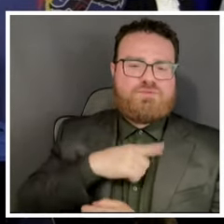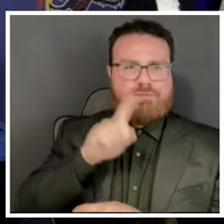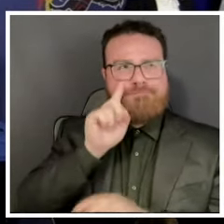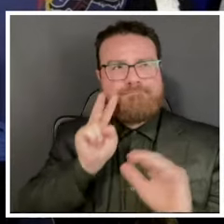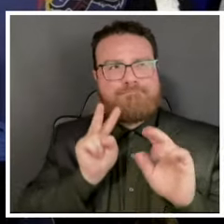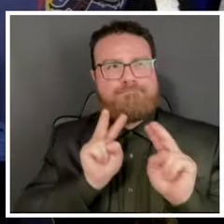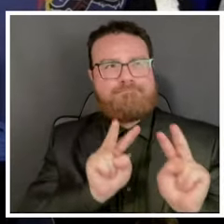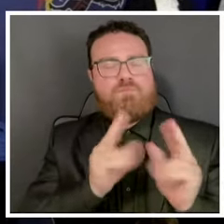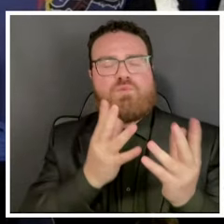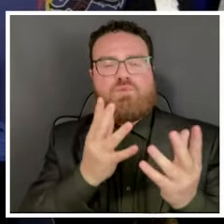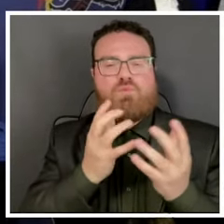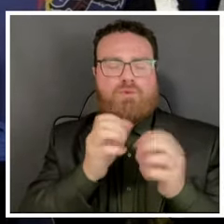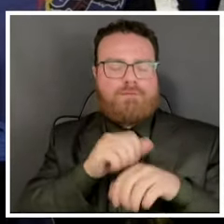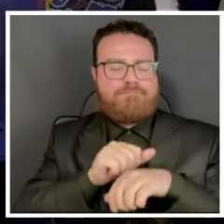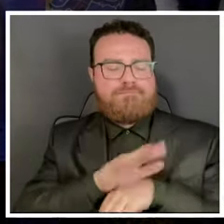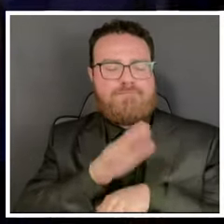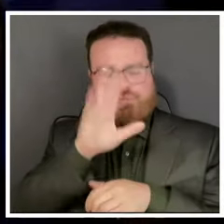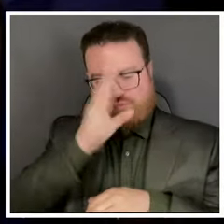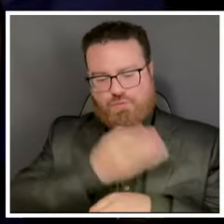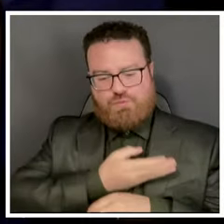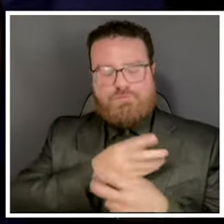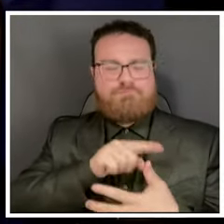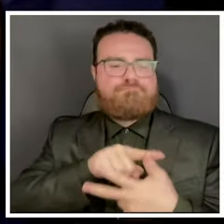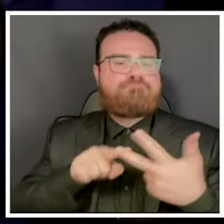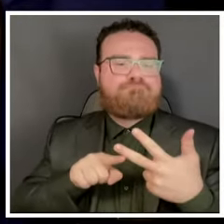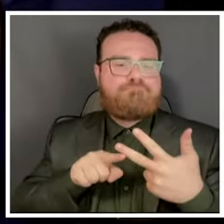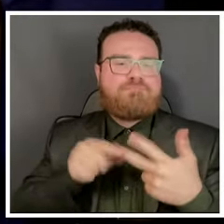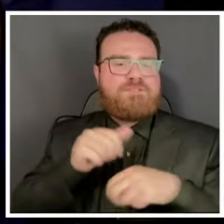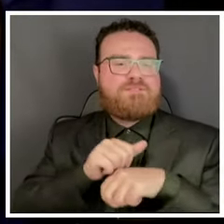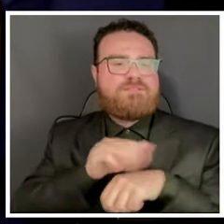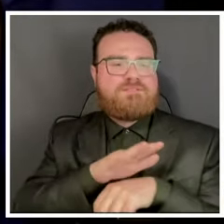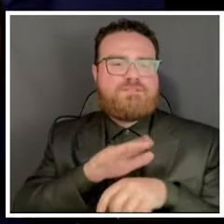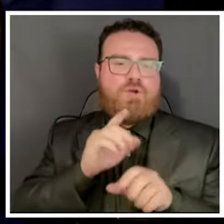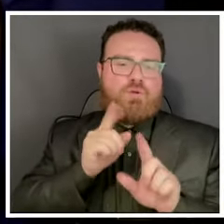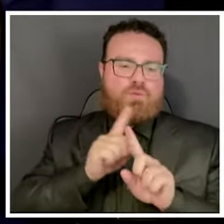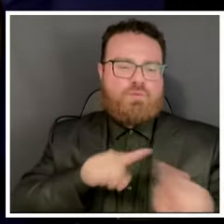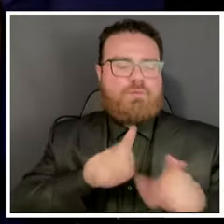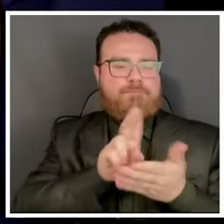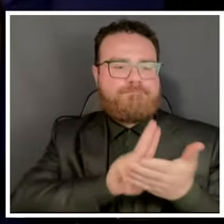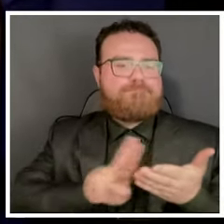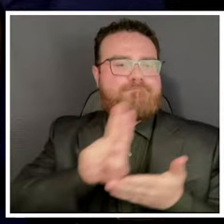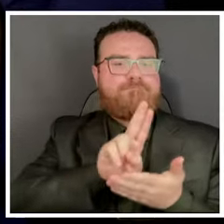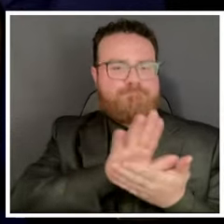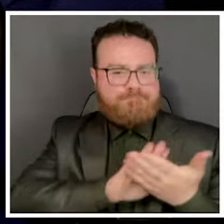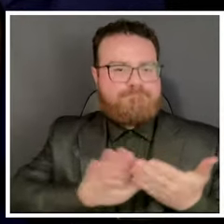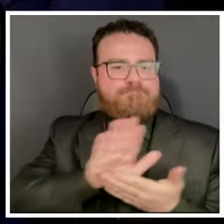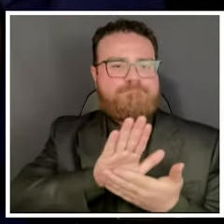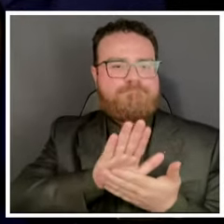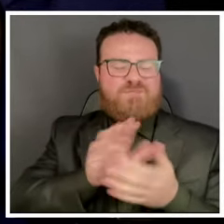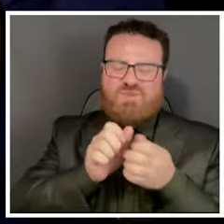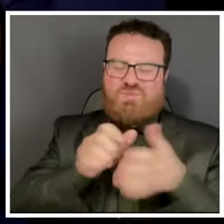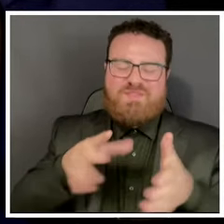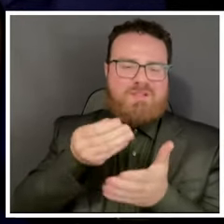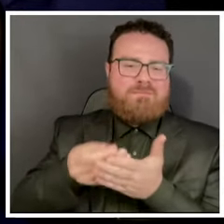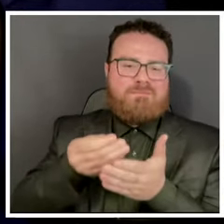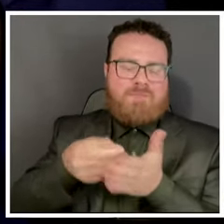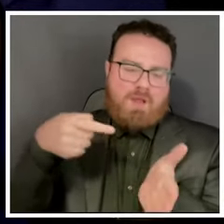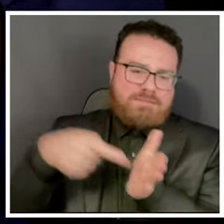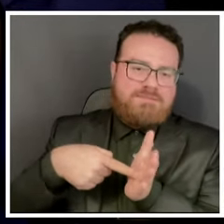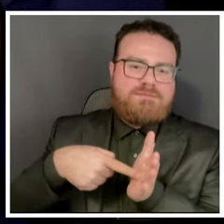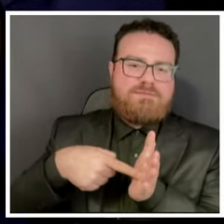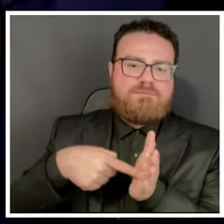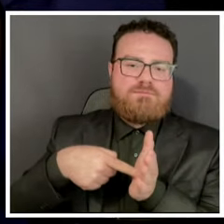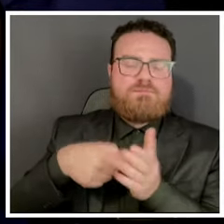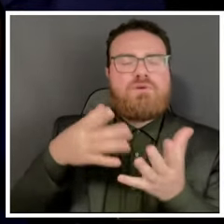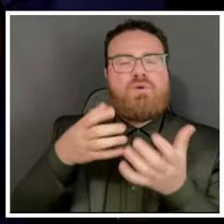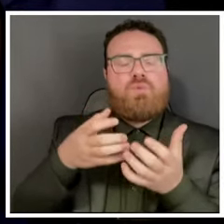debt, so they can find fulfilling careers that allow them to purchase their own homes where they can